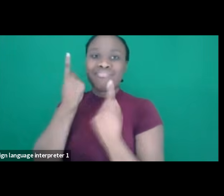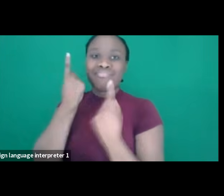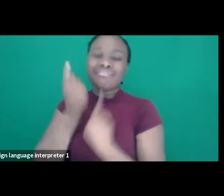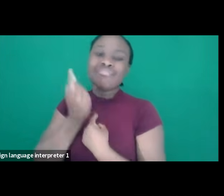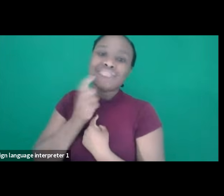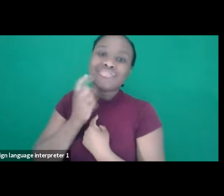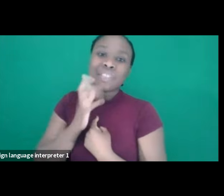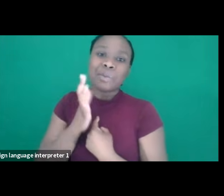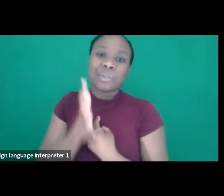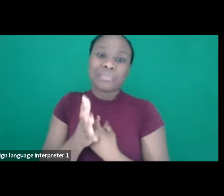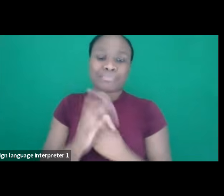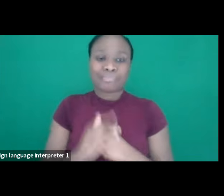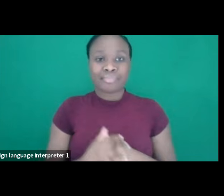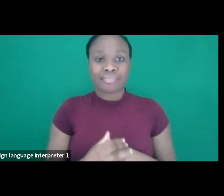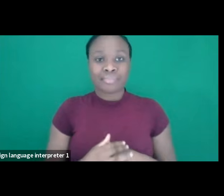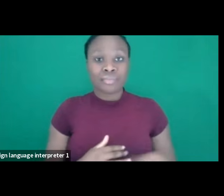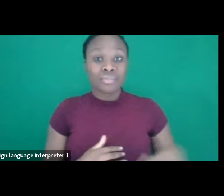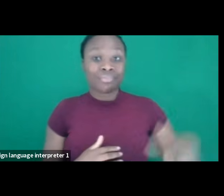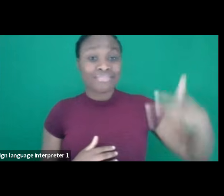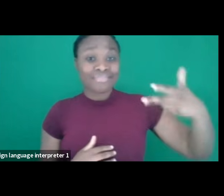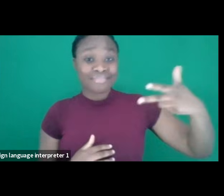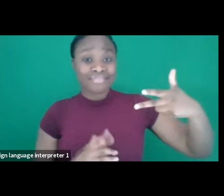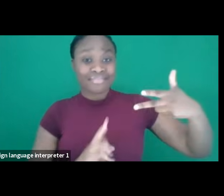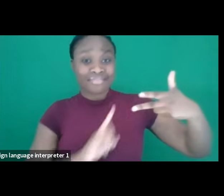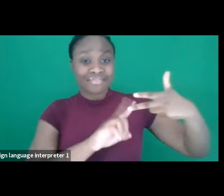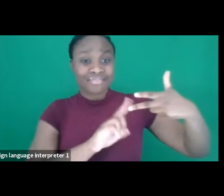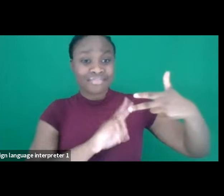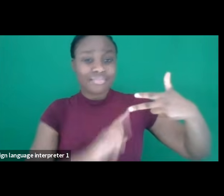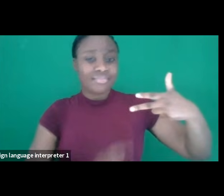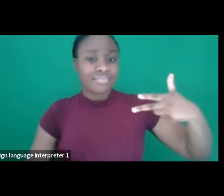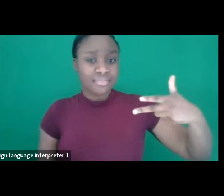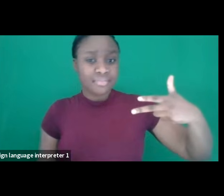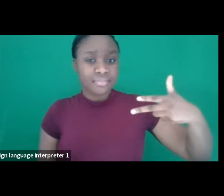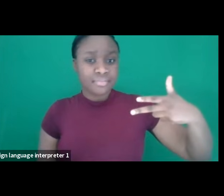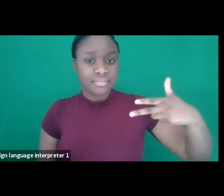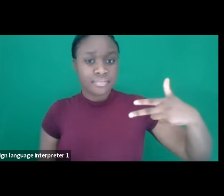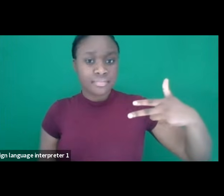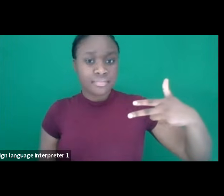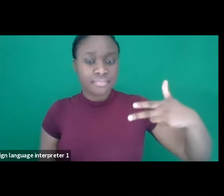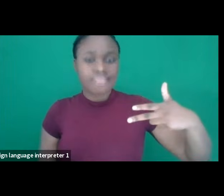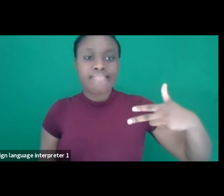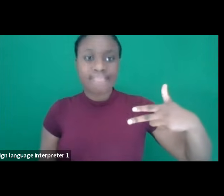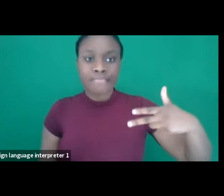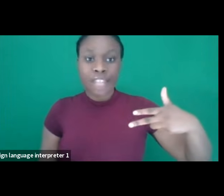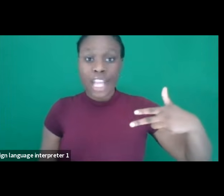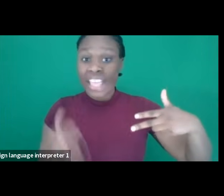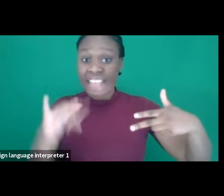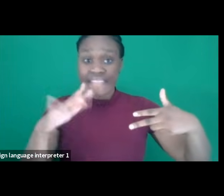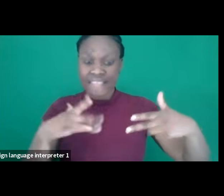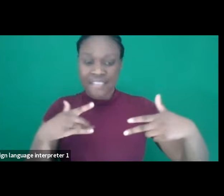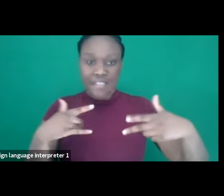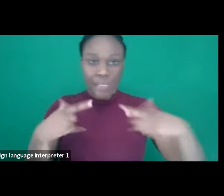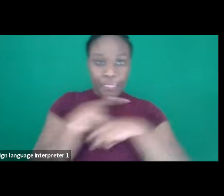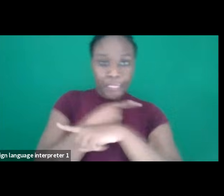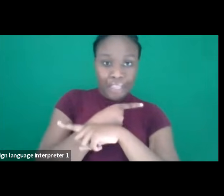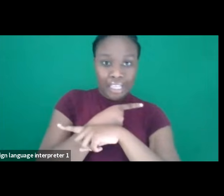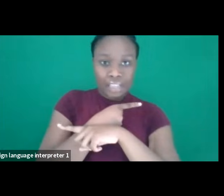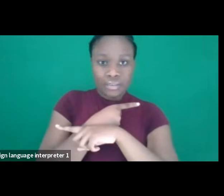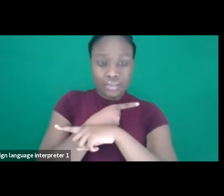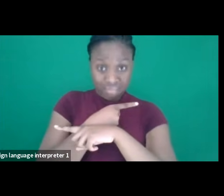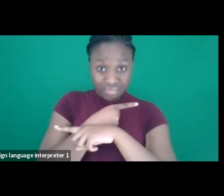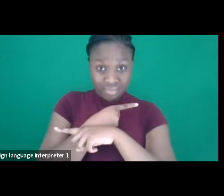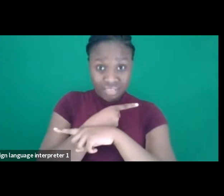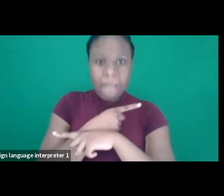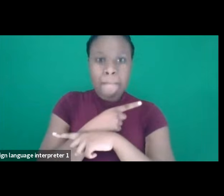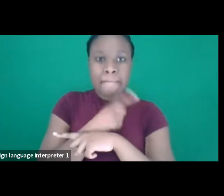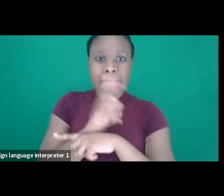third strategic objective speaks about making non-compliance difficult. So even though the first two,